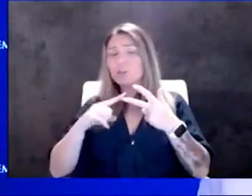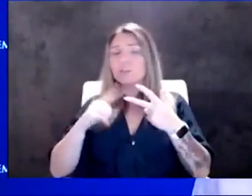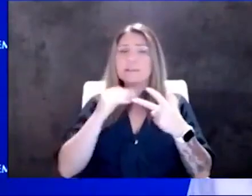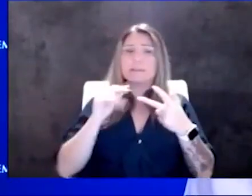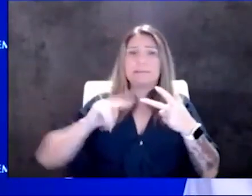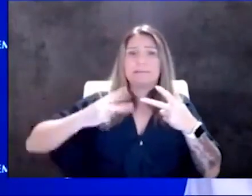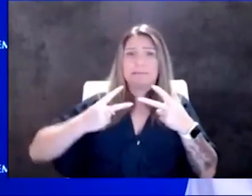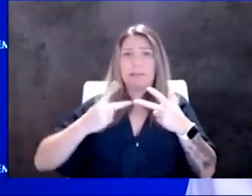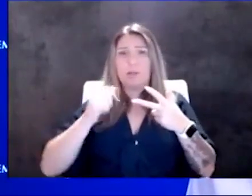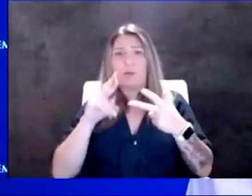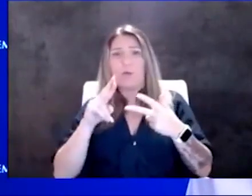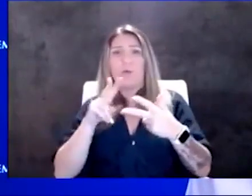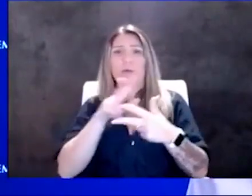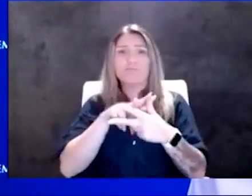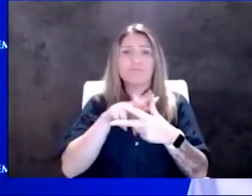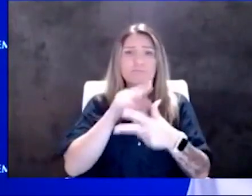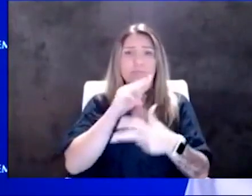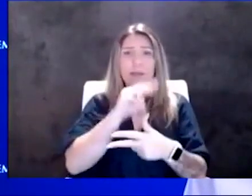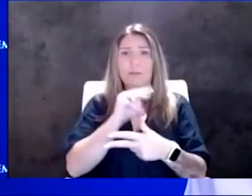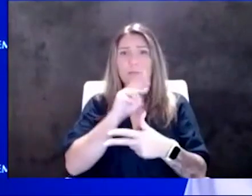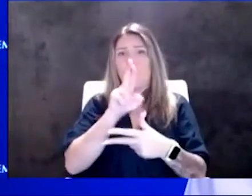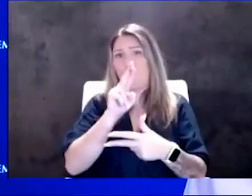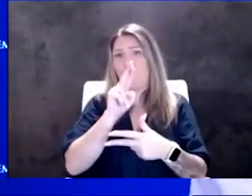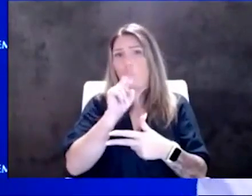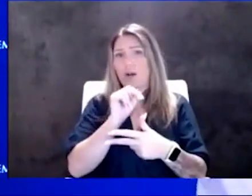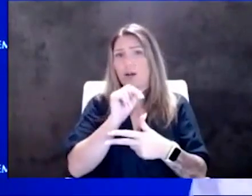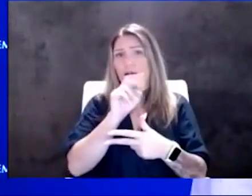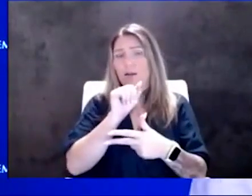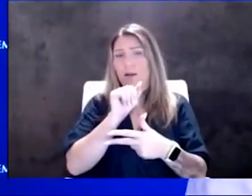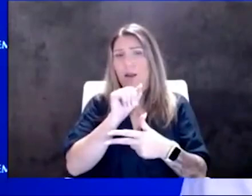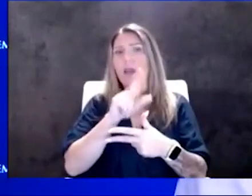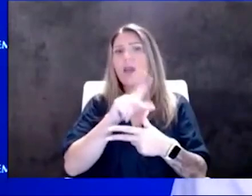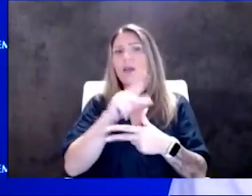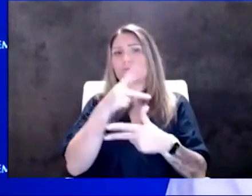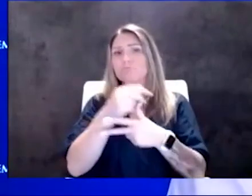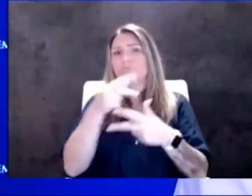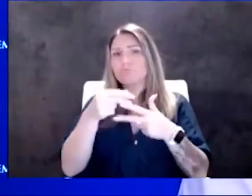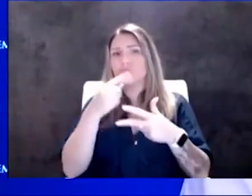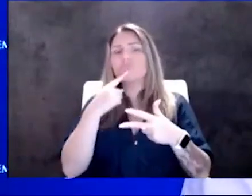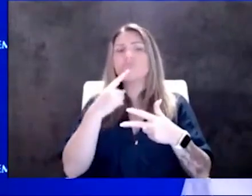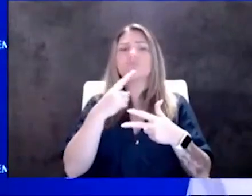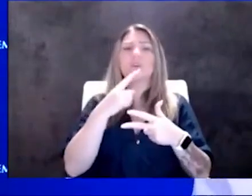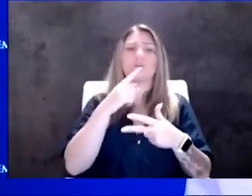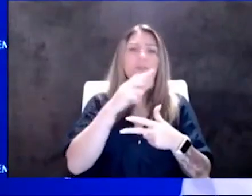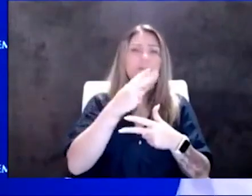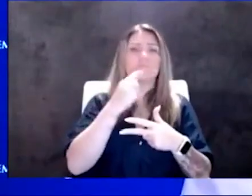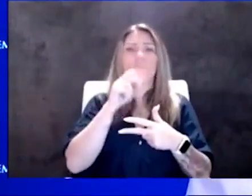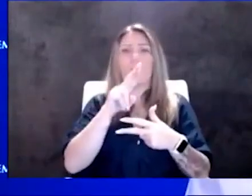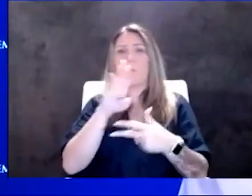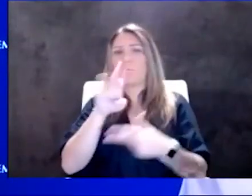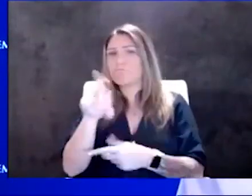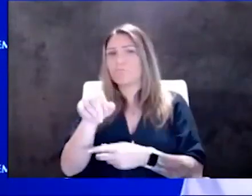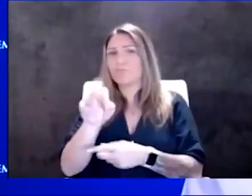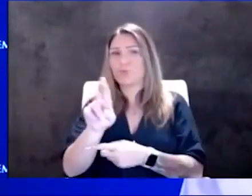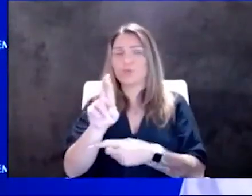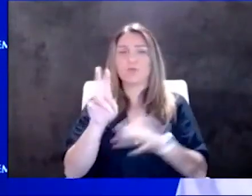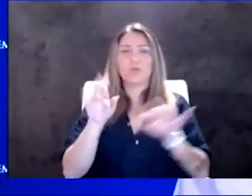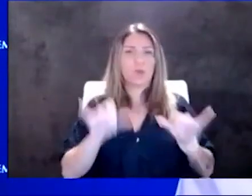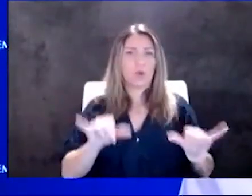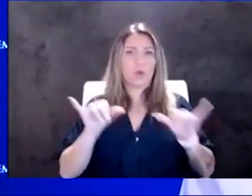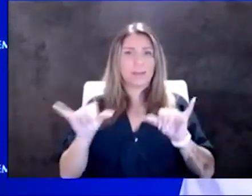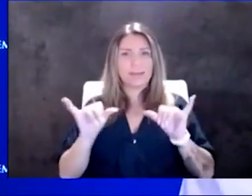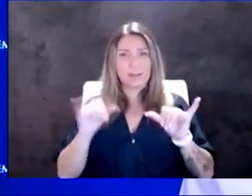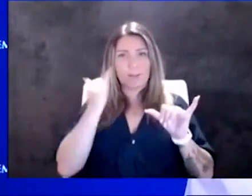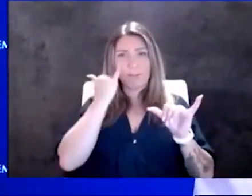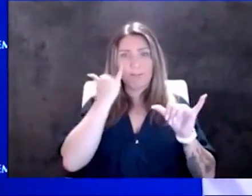get an mRNA dose for your second dose instead. Same thing goes with if you got